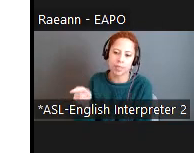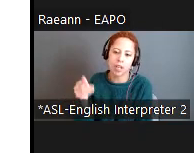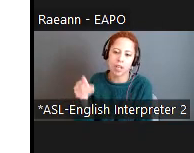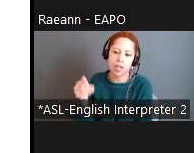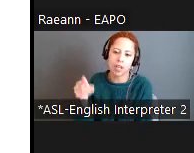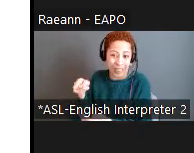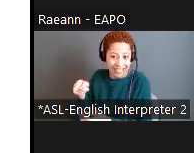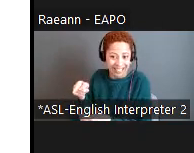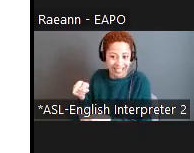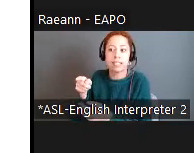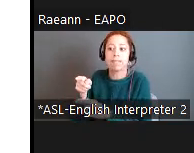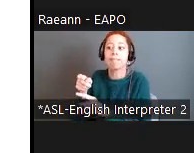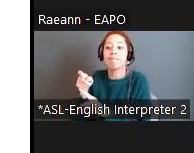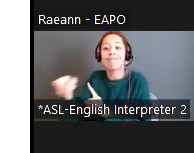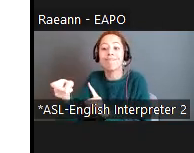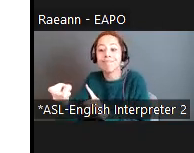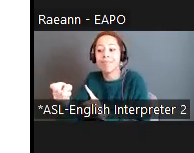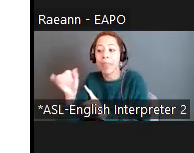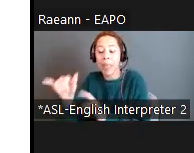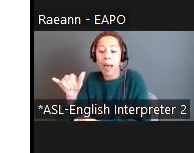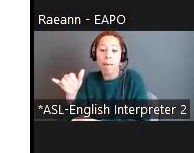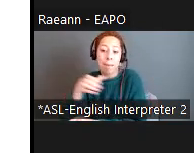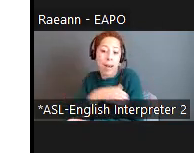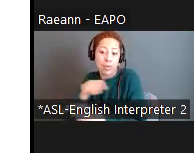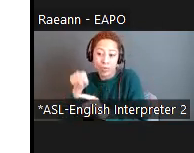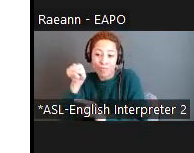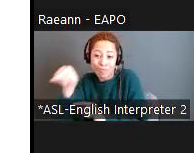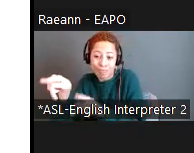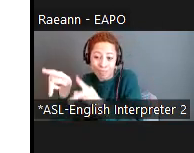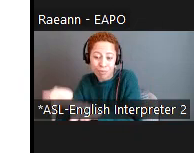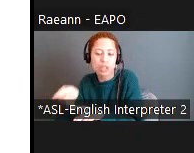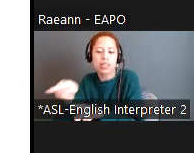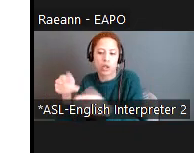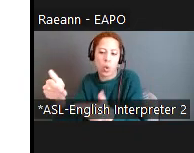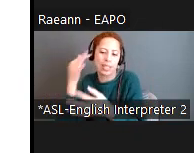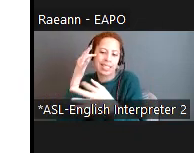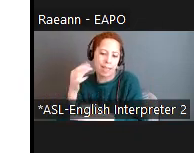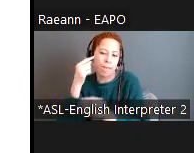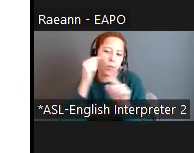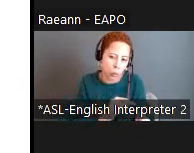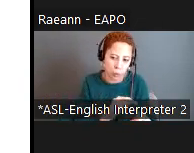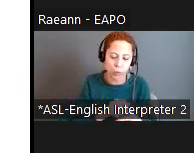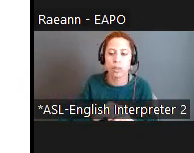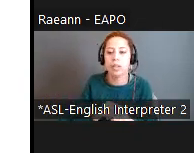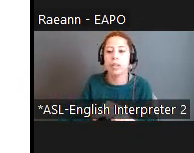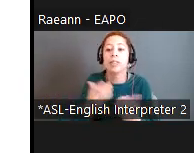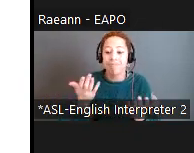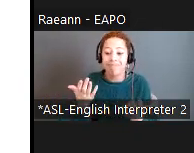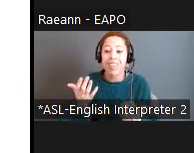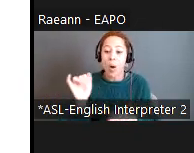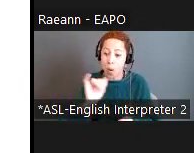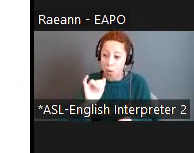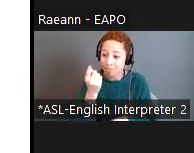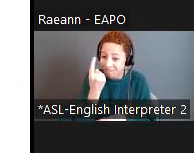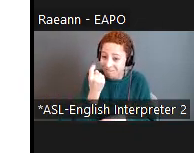decisions. Because capacity is situational, because it fluctuates, that means you might not be able to make a decision one day, but the